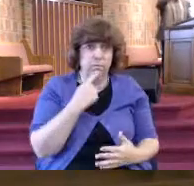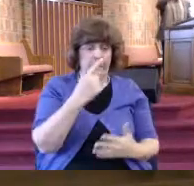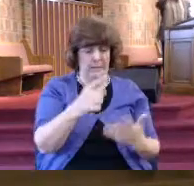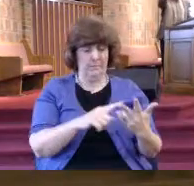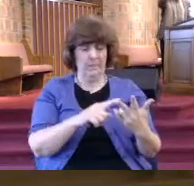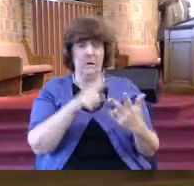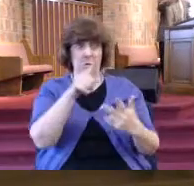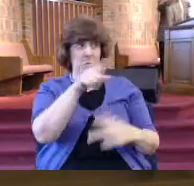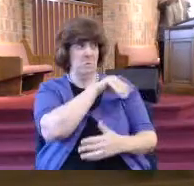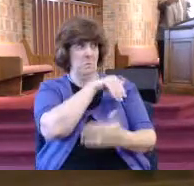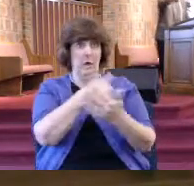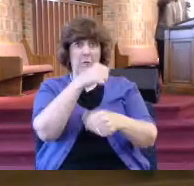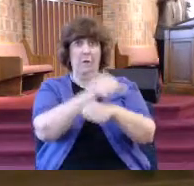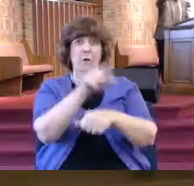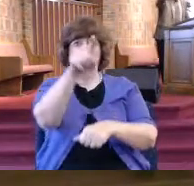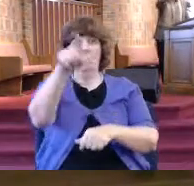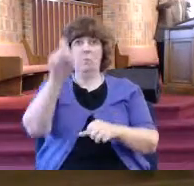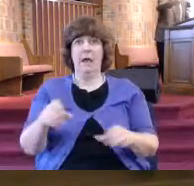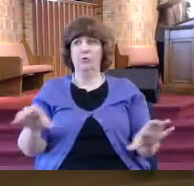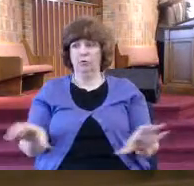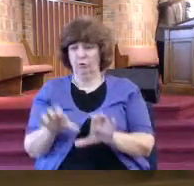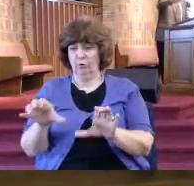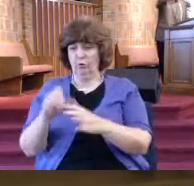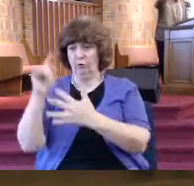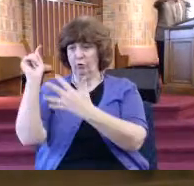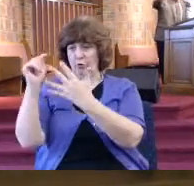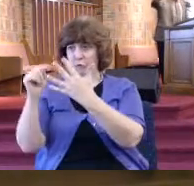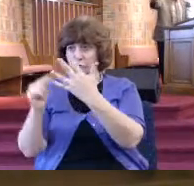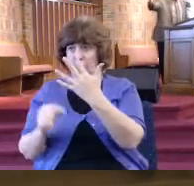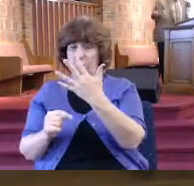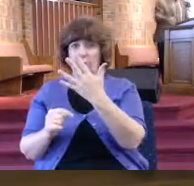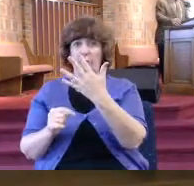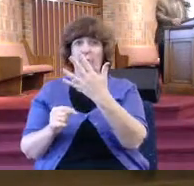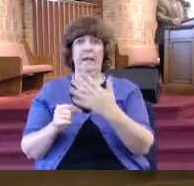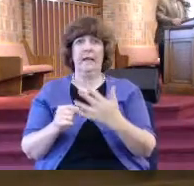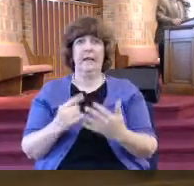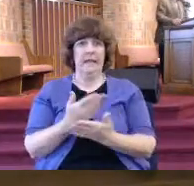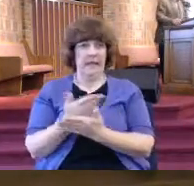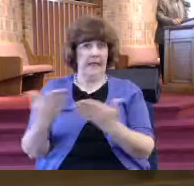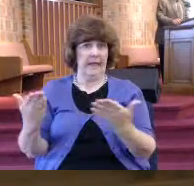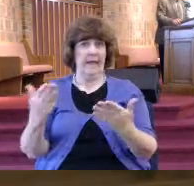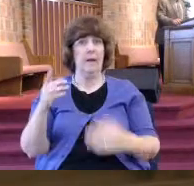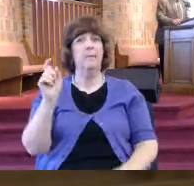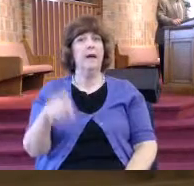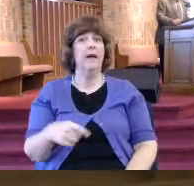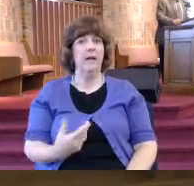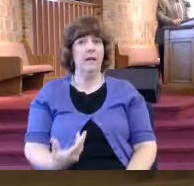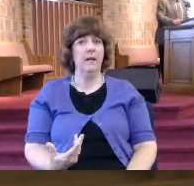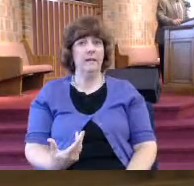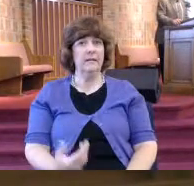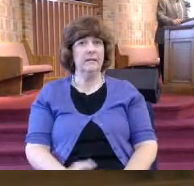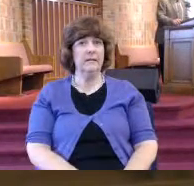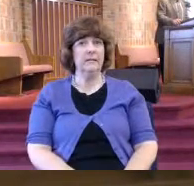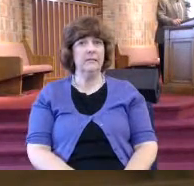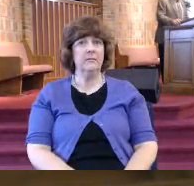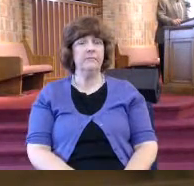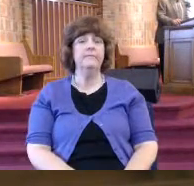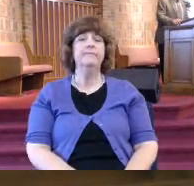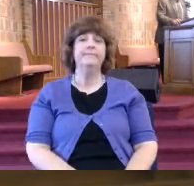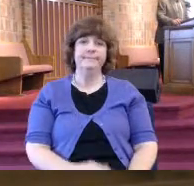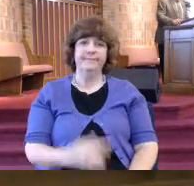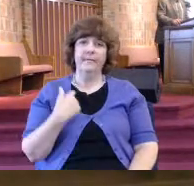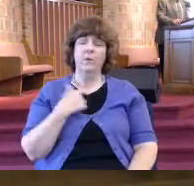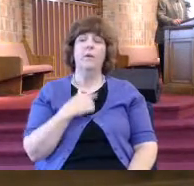behave while you're there at work and do certain functions while you're there. We are